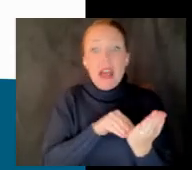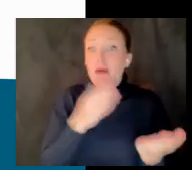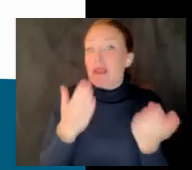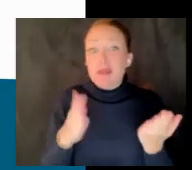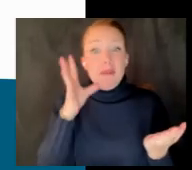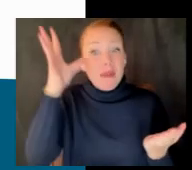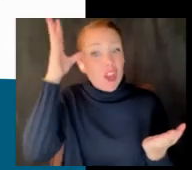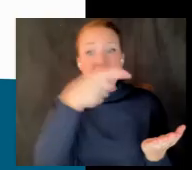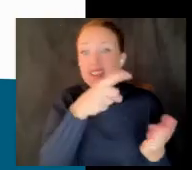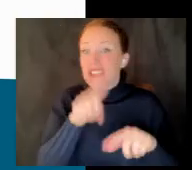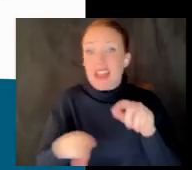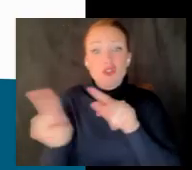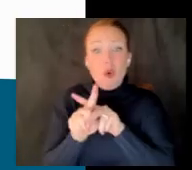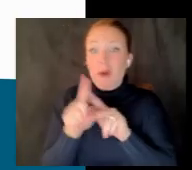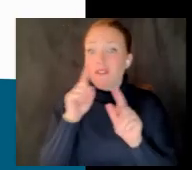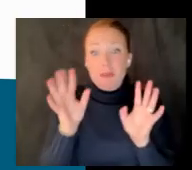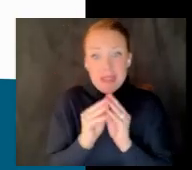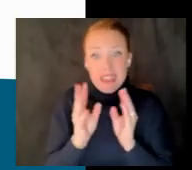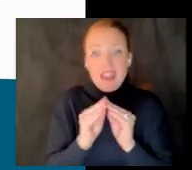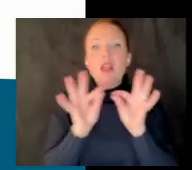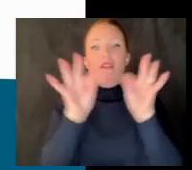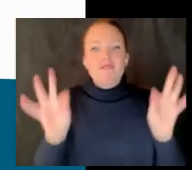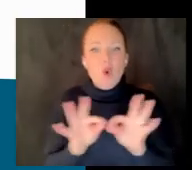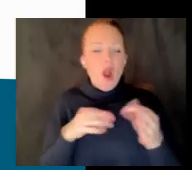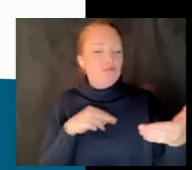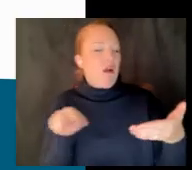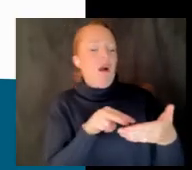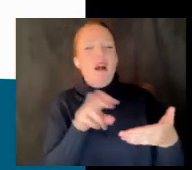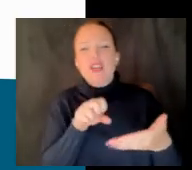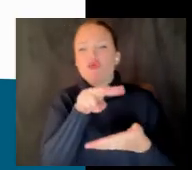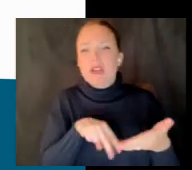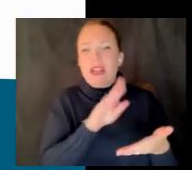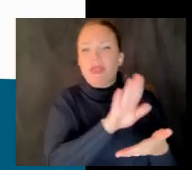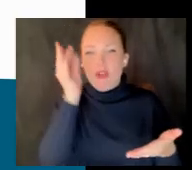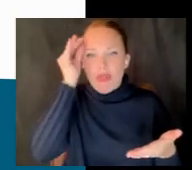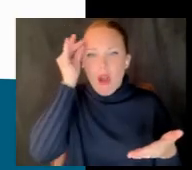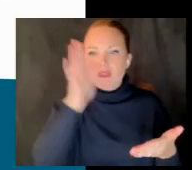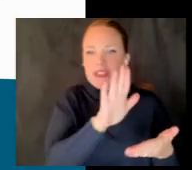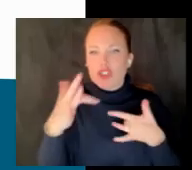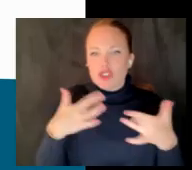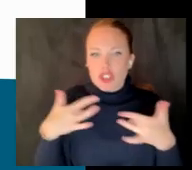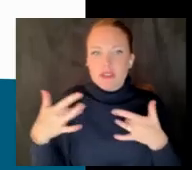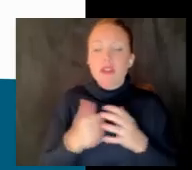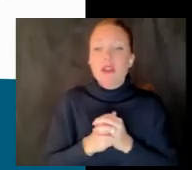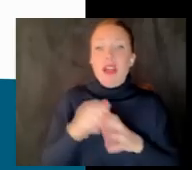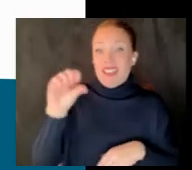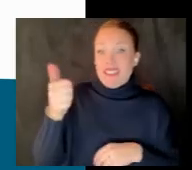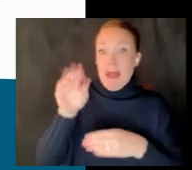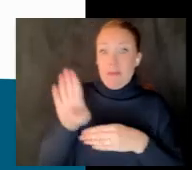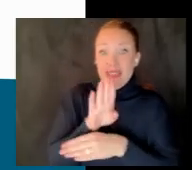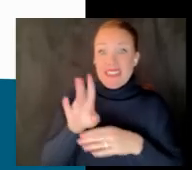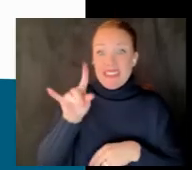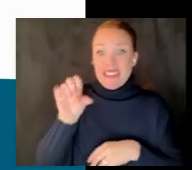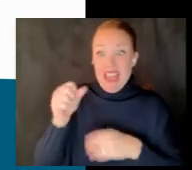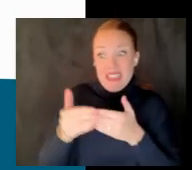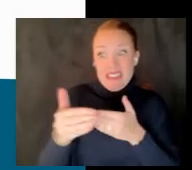meeting. It is important to note that given the legal nature of the 10 business day timeline from referral, the meeting cannot